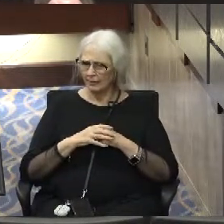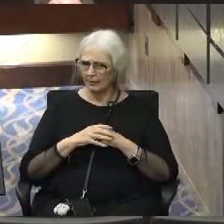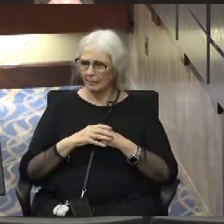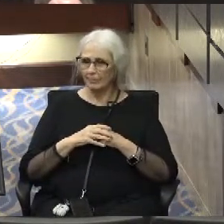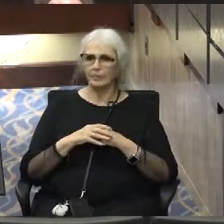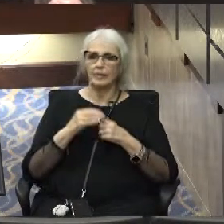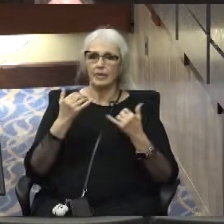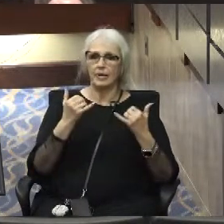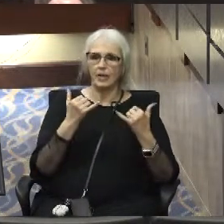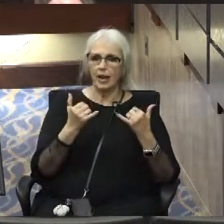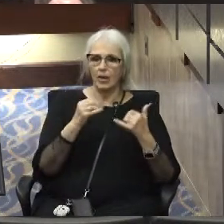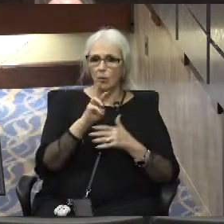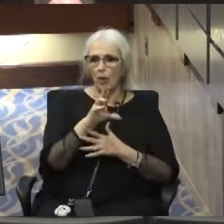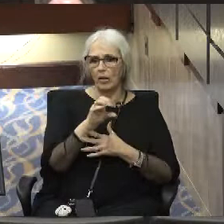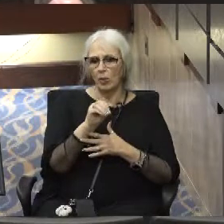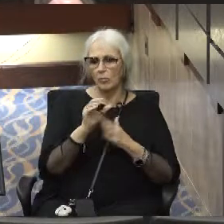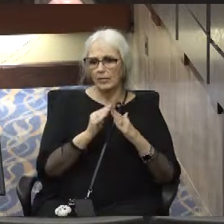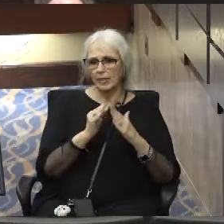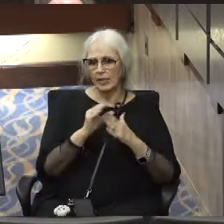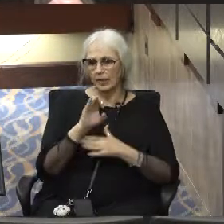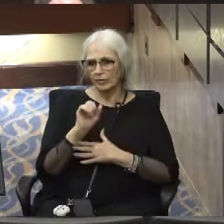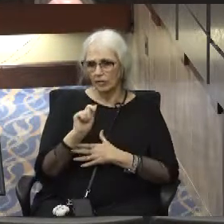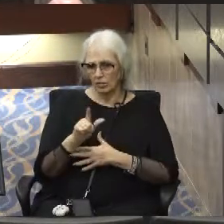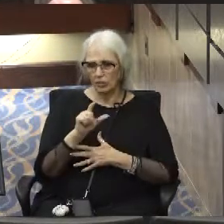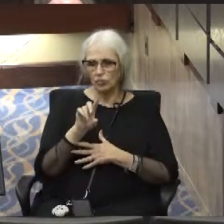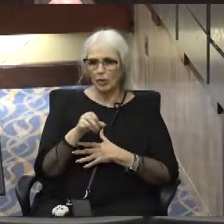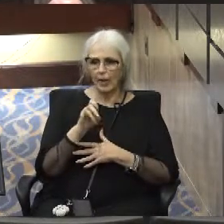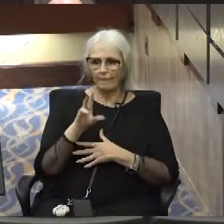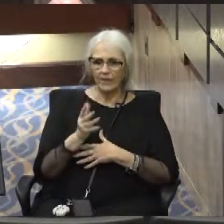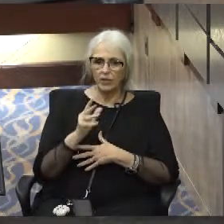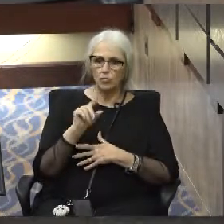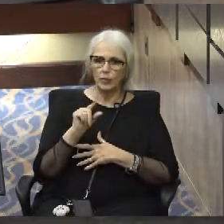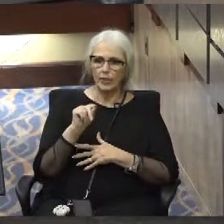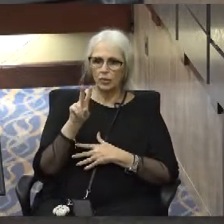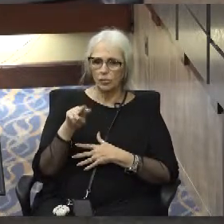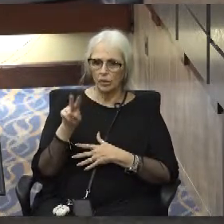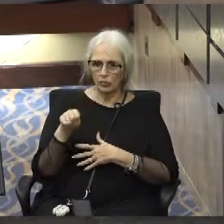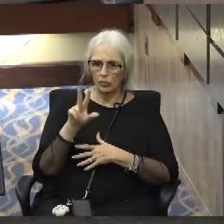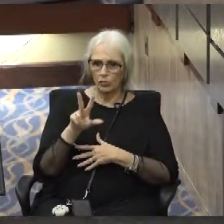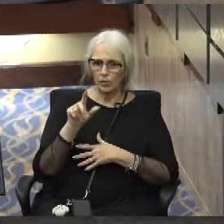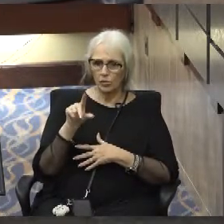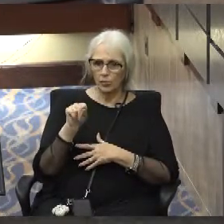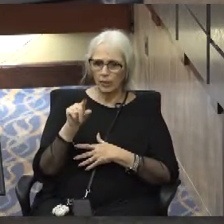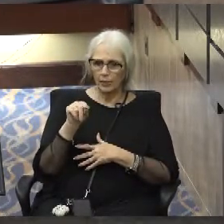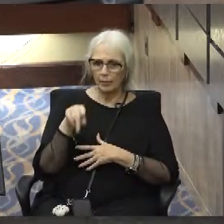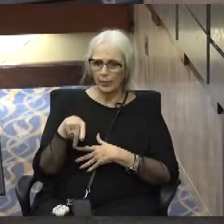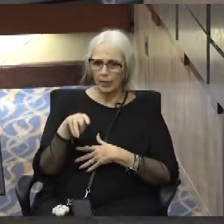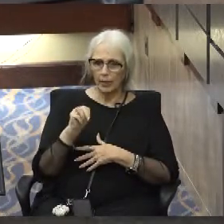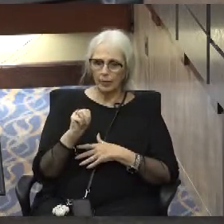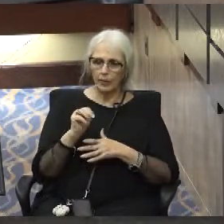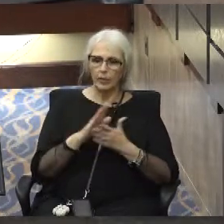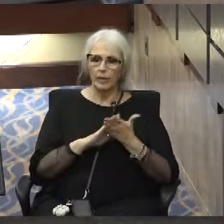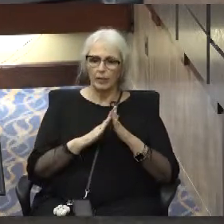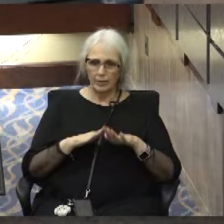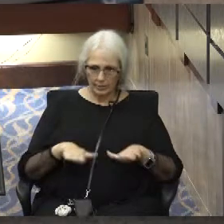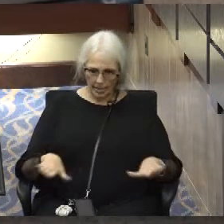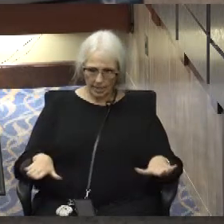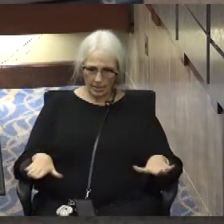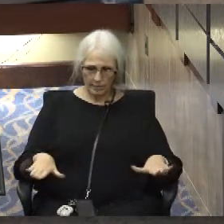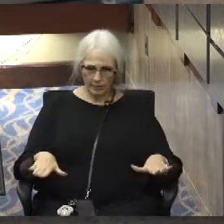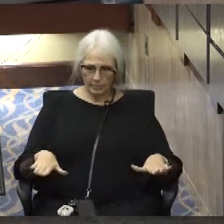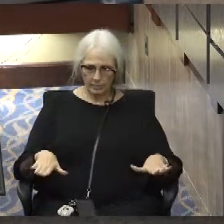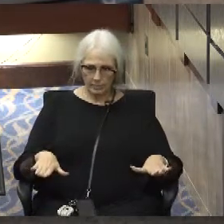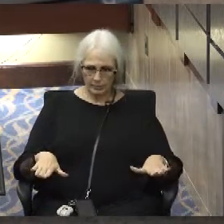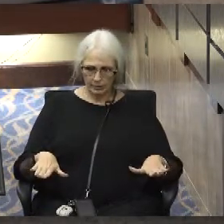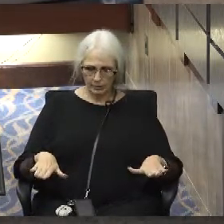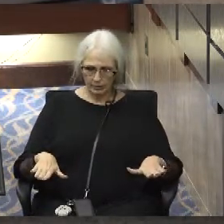We will now call a meeting of the Waco City Council on July 5th, 2022 to order at 3:20 p.m. Please join me for a moment of silence, and